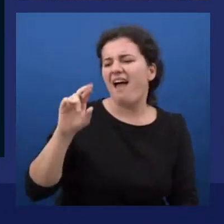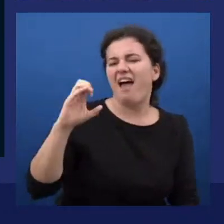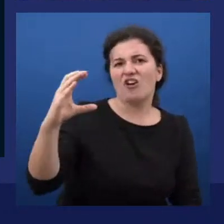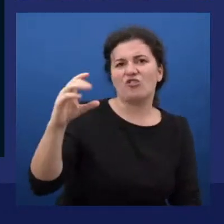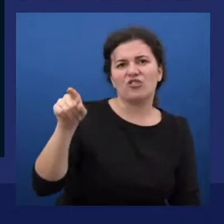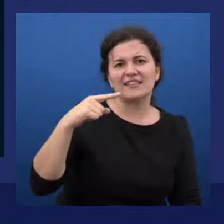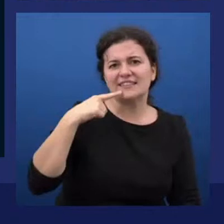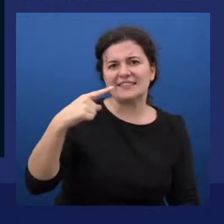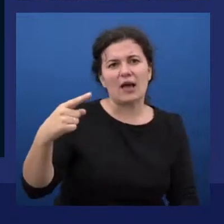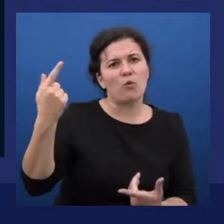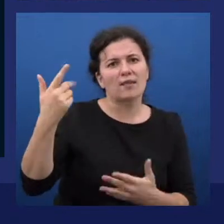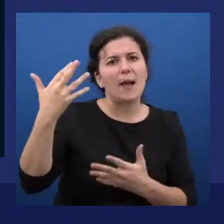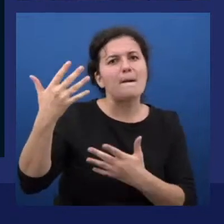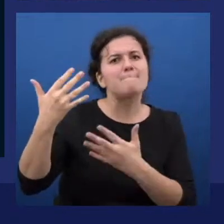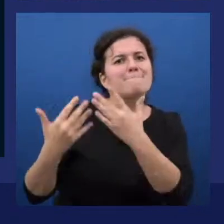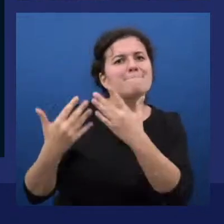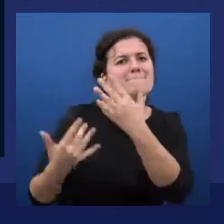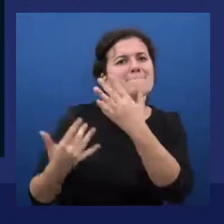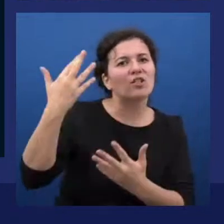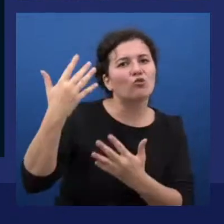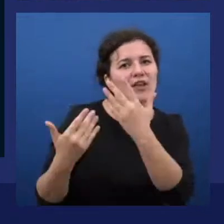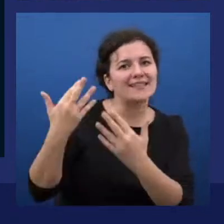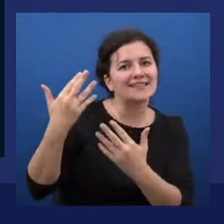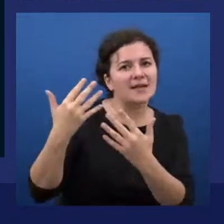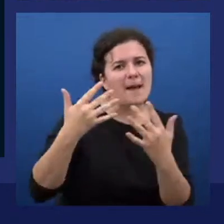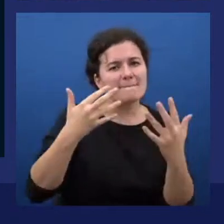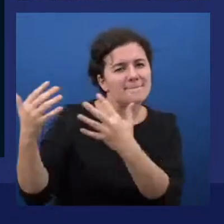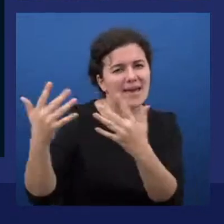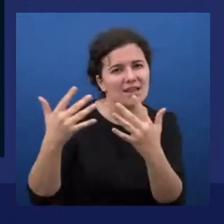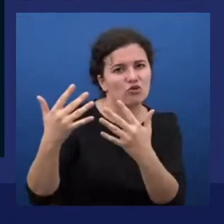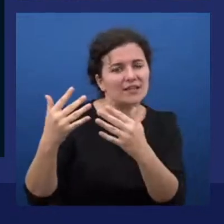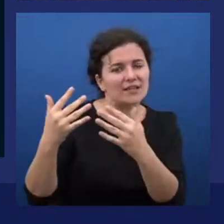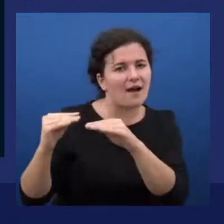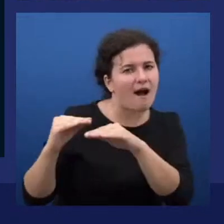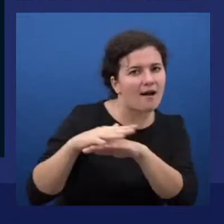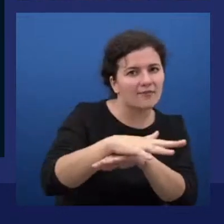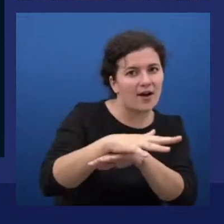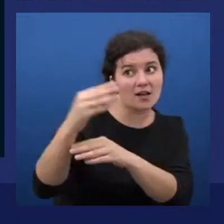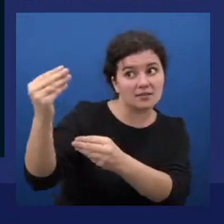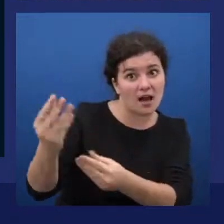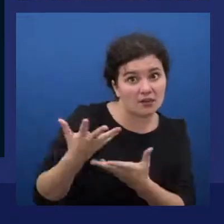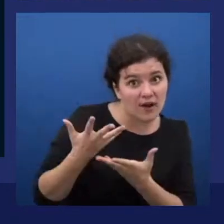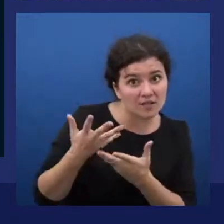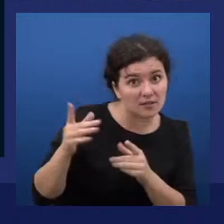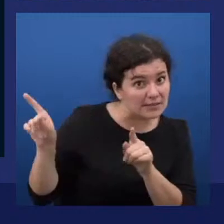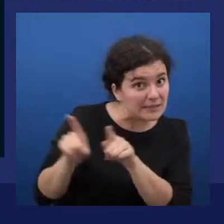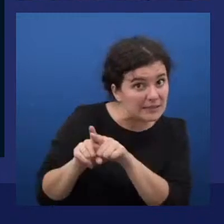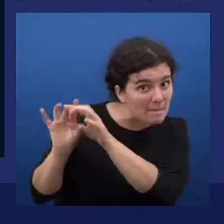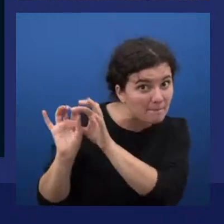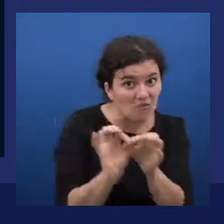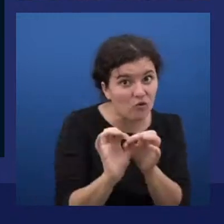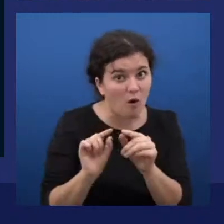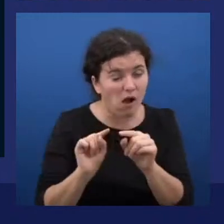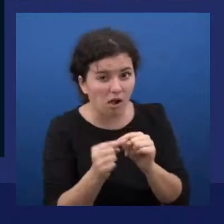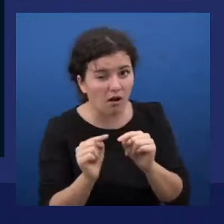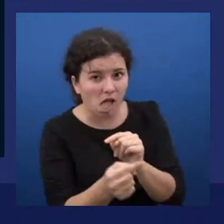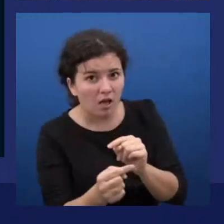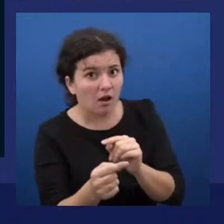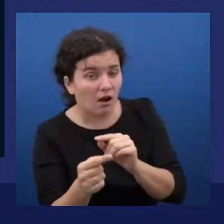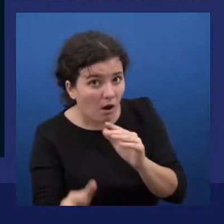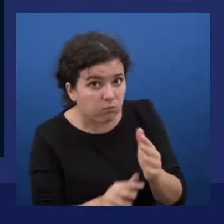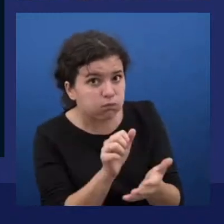Does that play any role in this anomaly detection scenario? So metrics